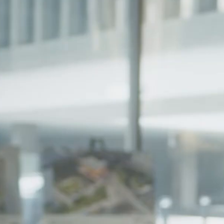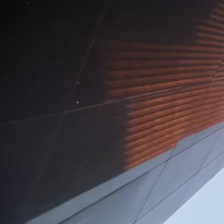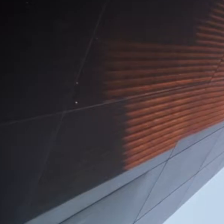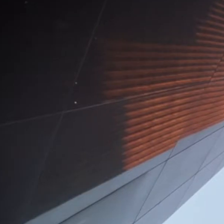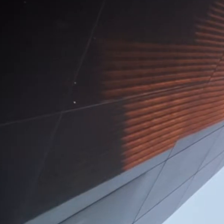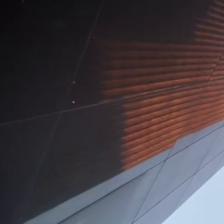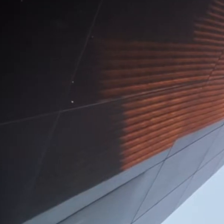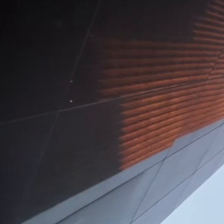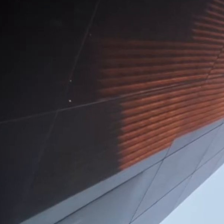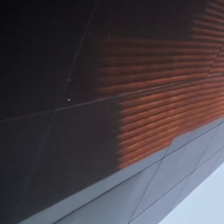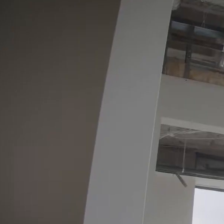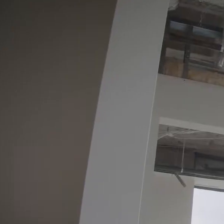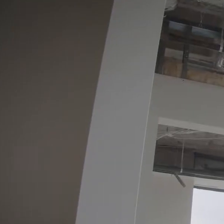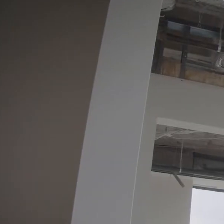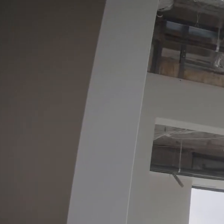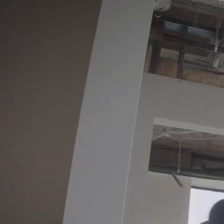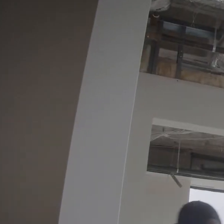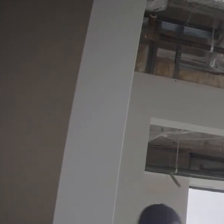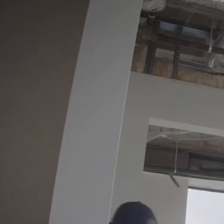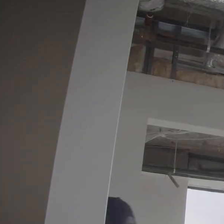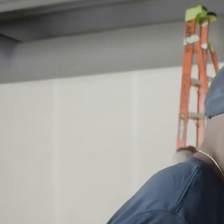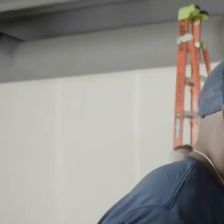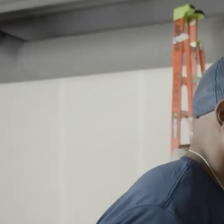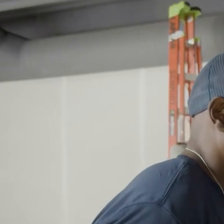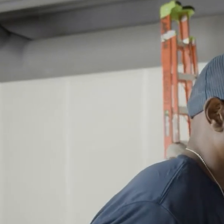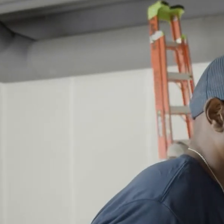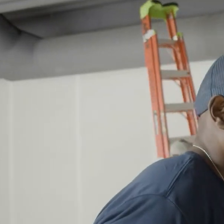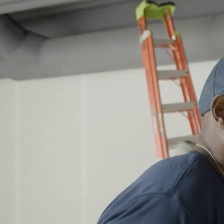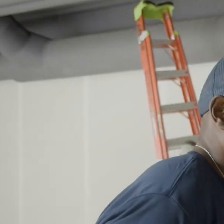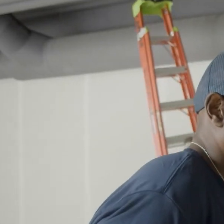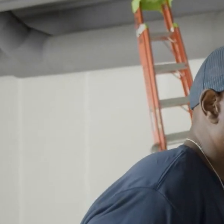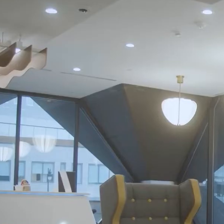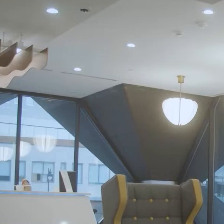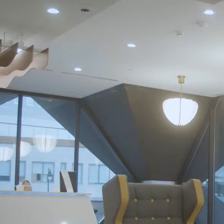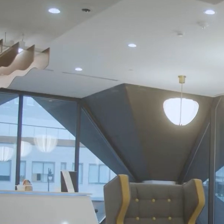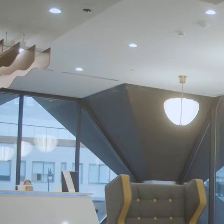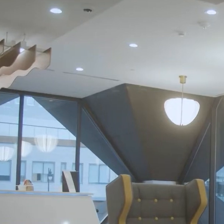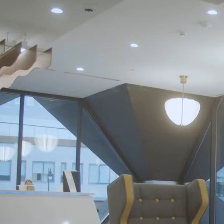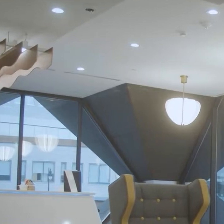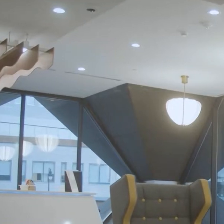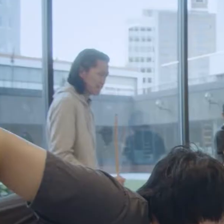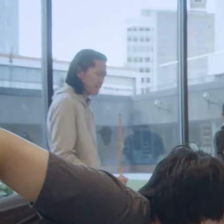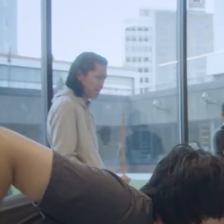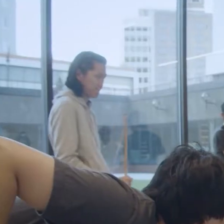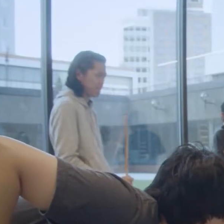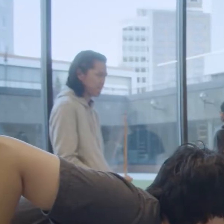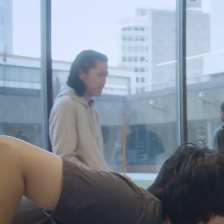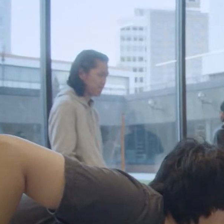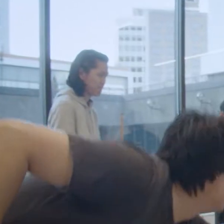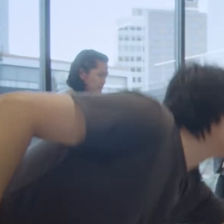living there now. What we're doing here at Innovation Square, we'll have about 280 students living here. The following August, we'll have